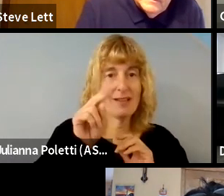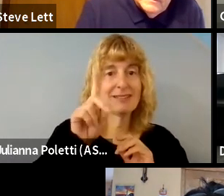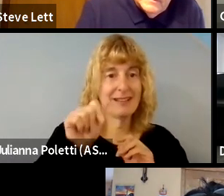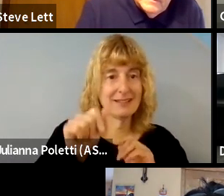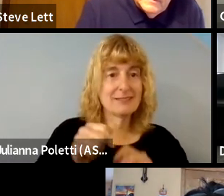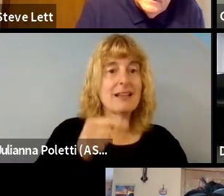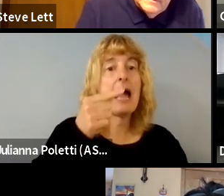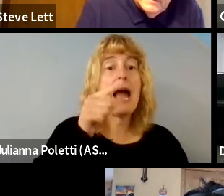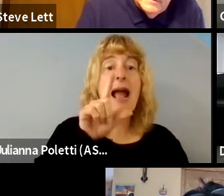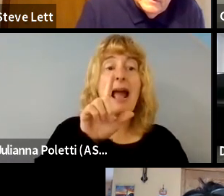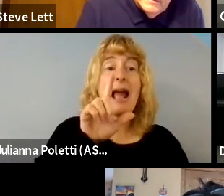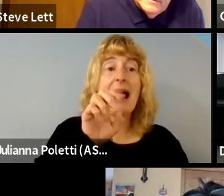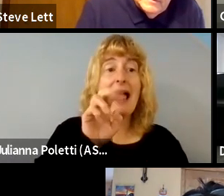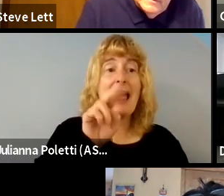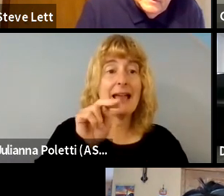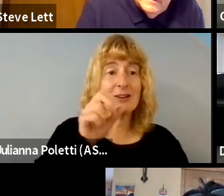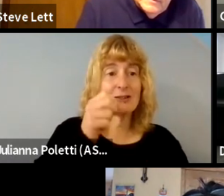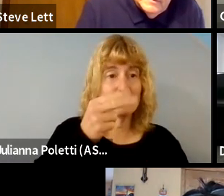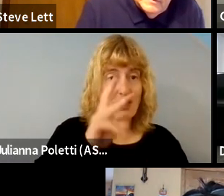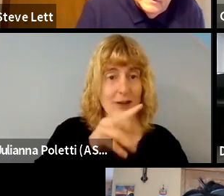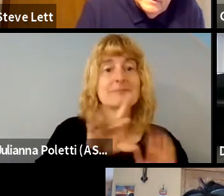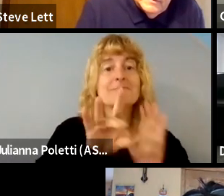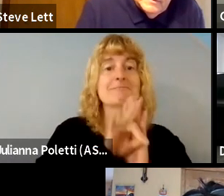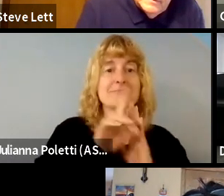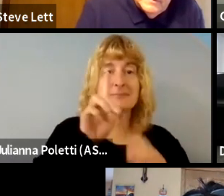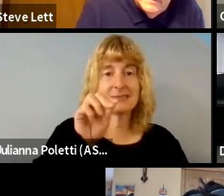Glenn Shaw. Doug.